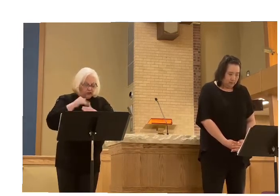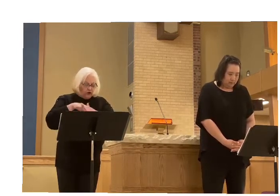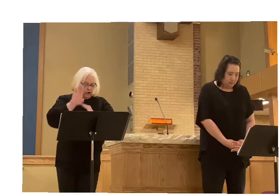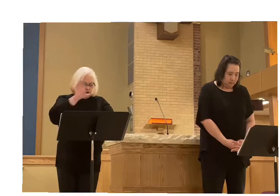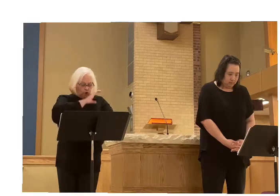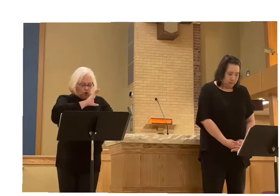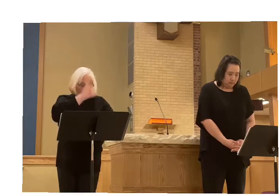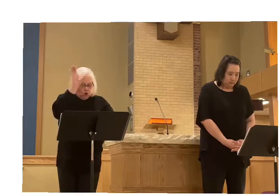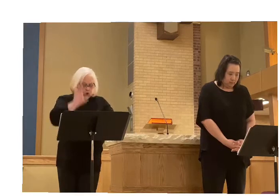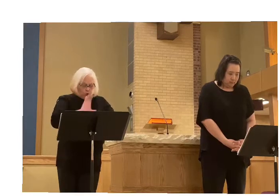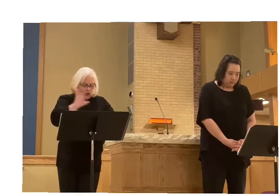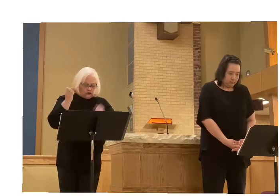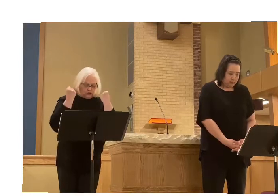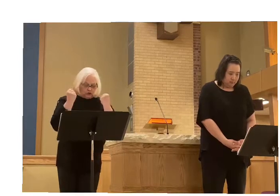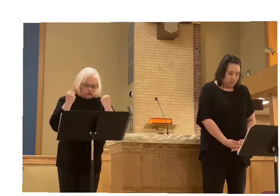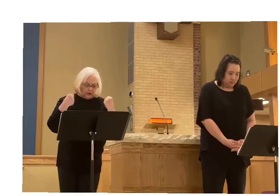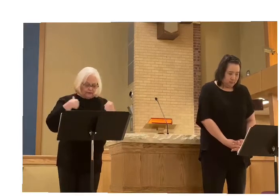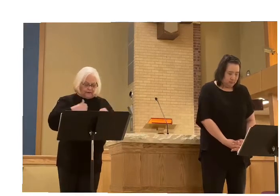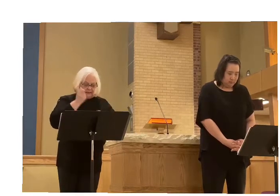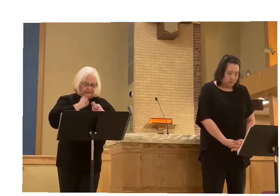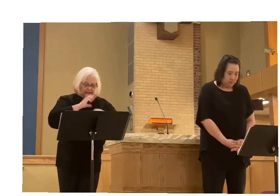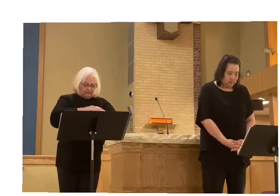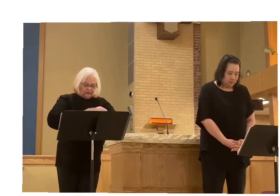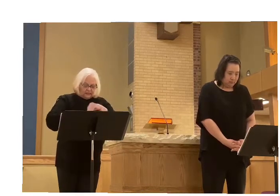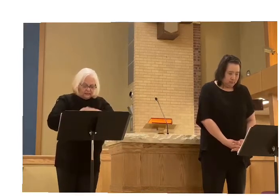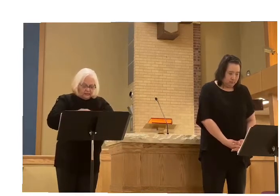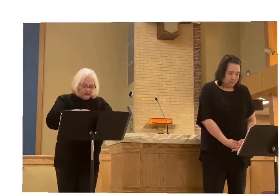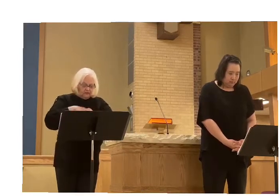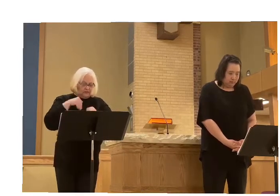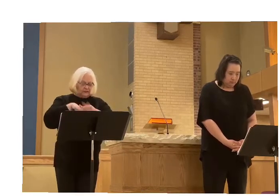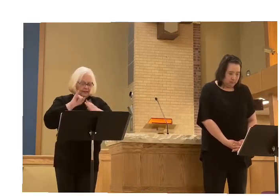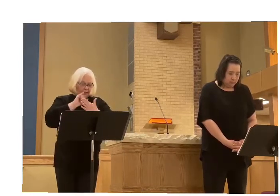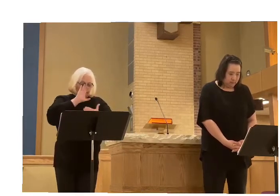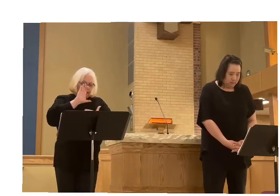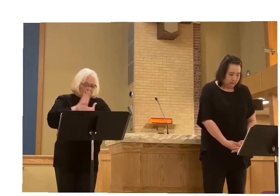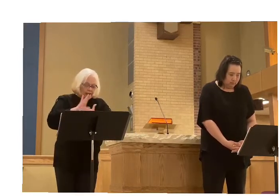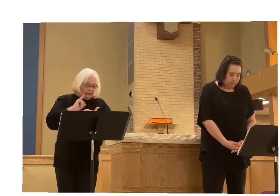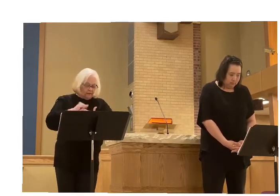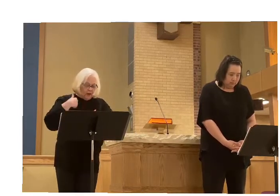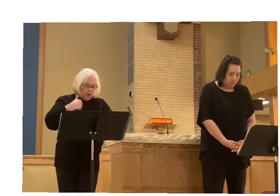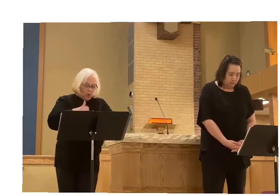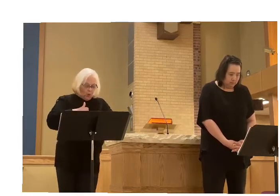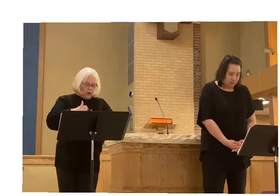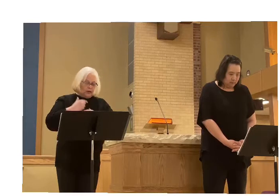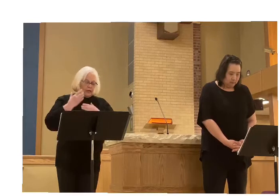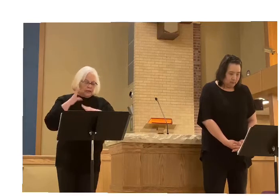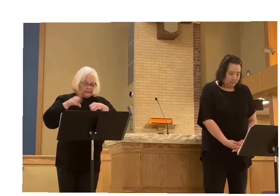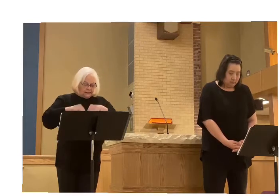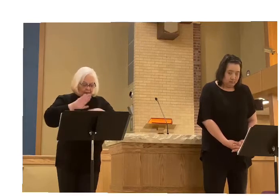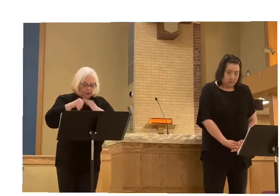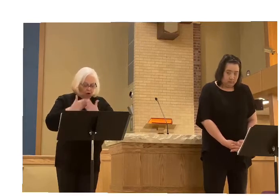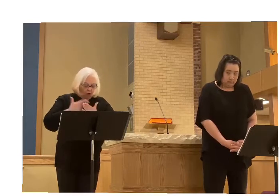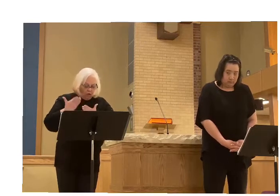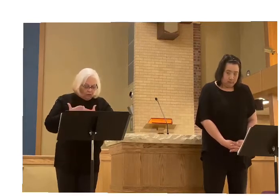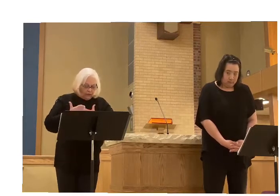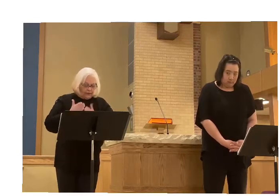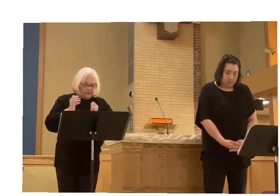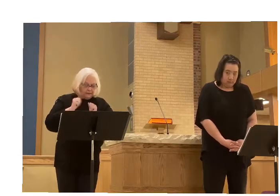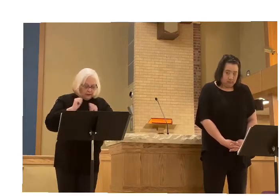and console us in the belief that we bear all things in union with you, who have taken upon yourself even our